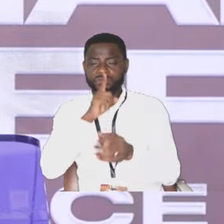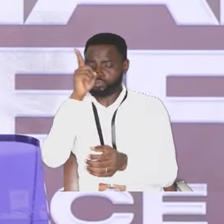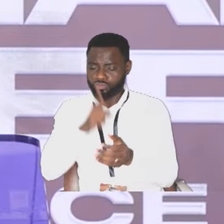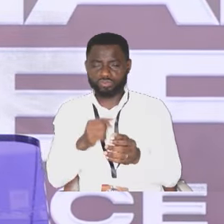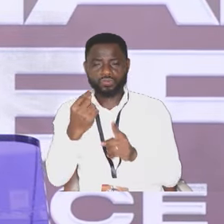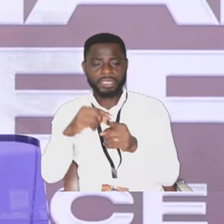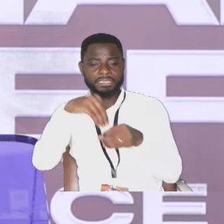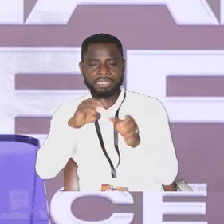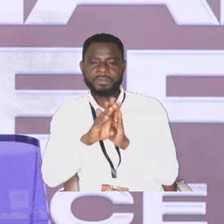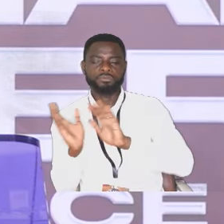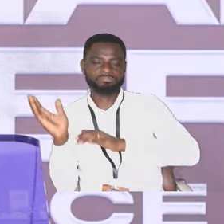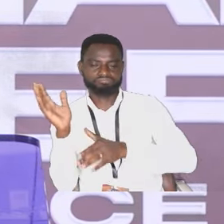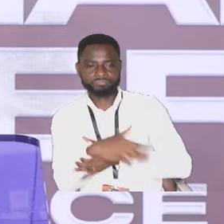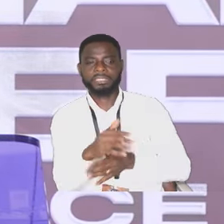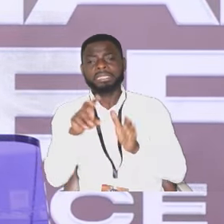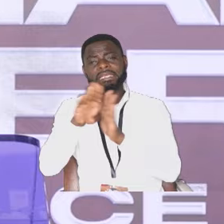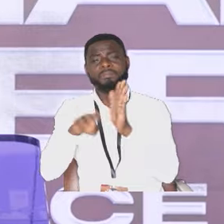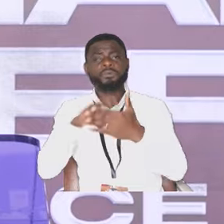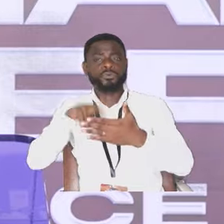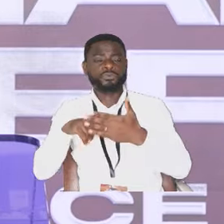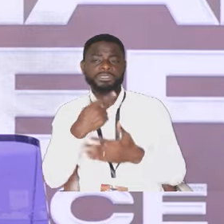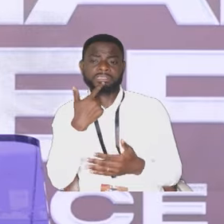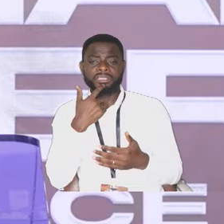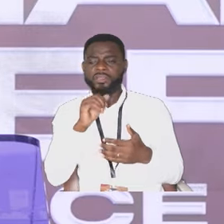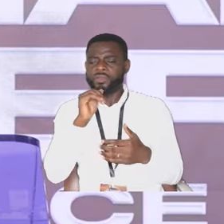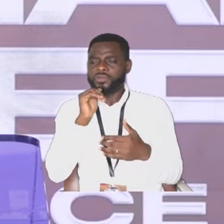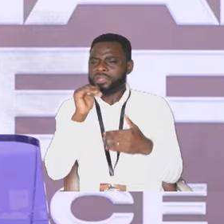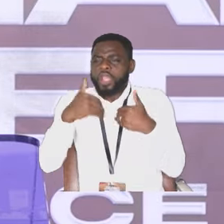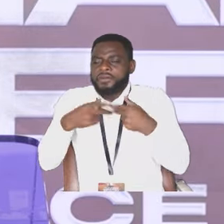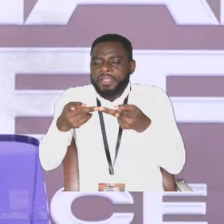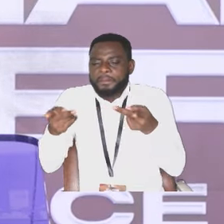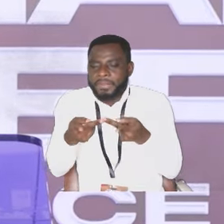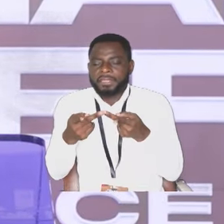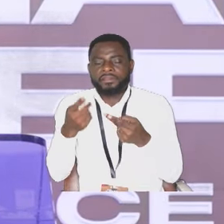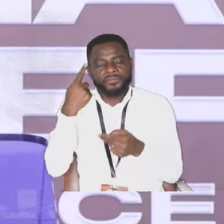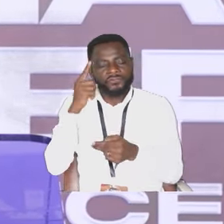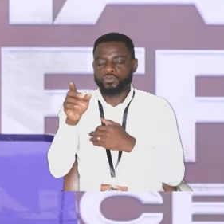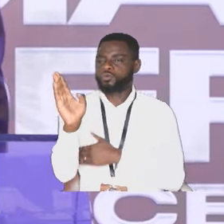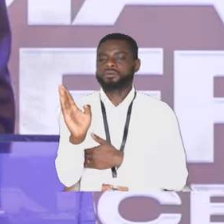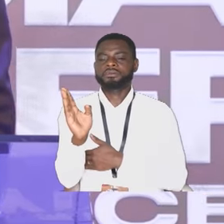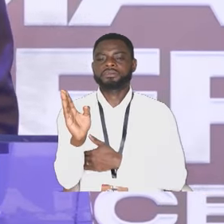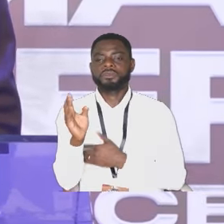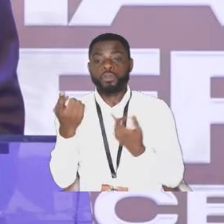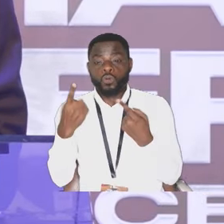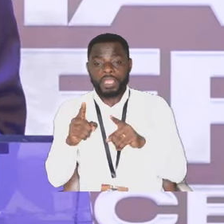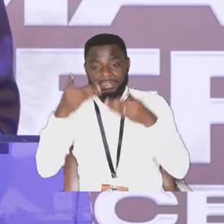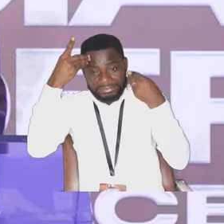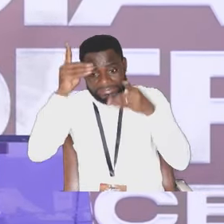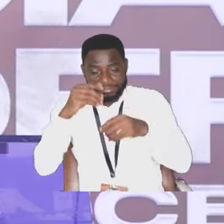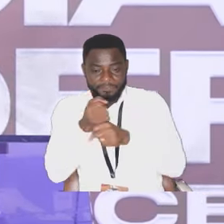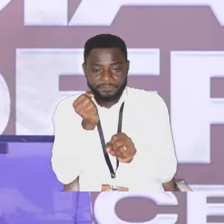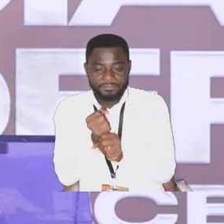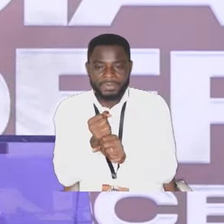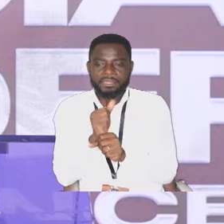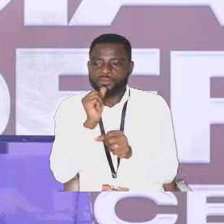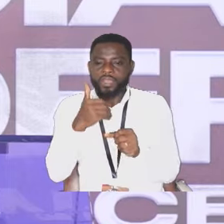don't. The Bible we read, it said that they do not even have a room for it at all. So when decisions are made, there is no